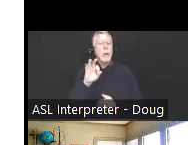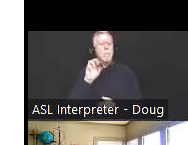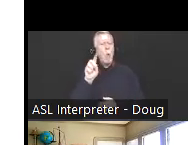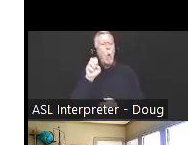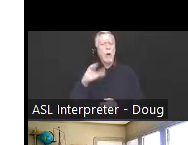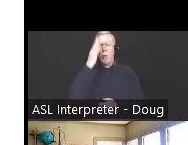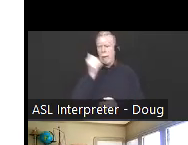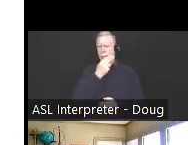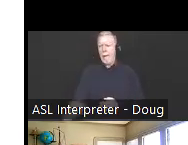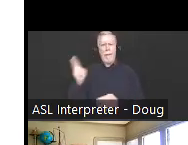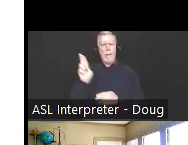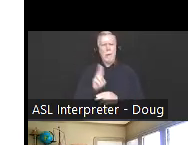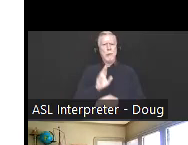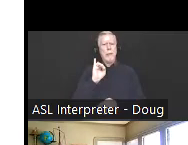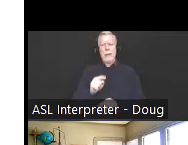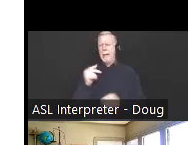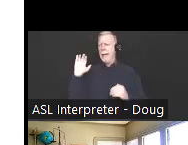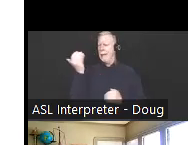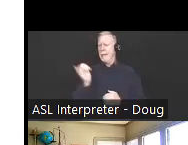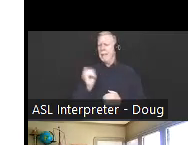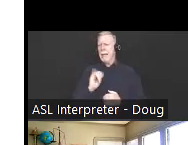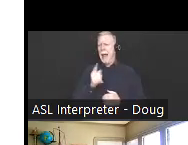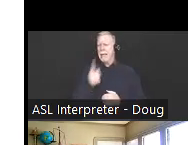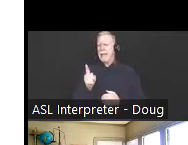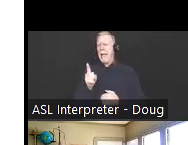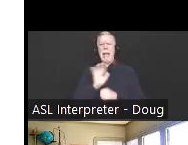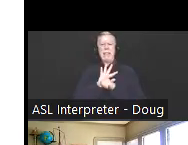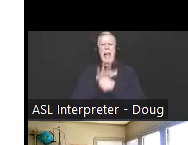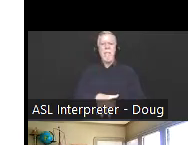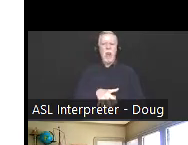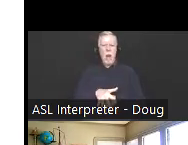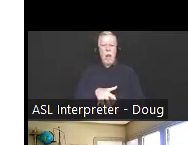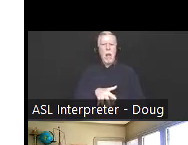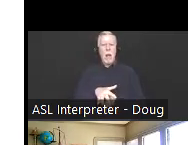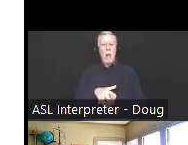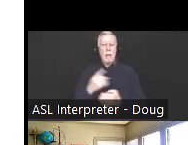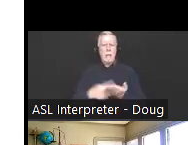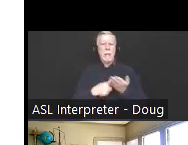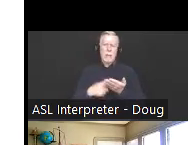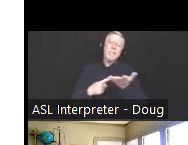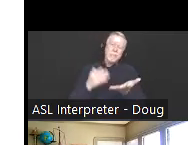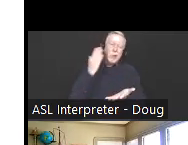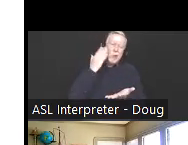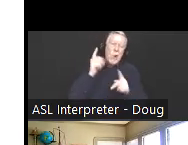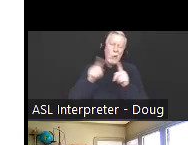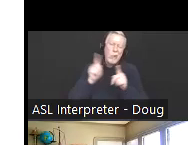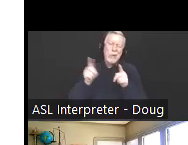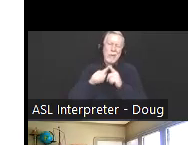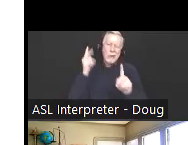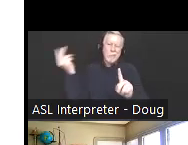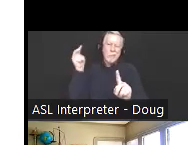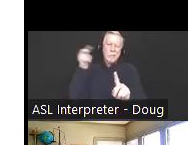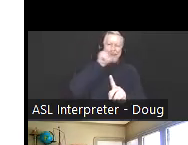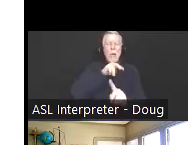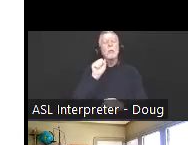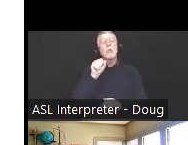seem like they stifle discussion. You know the litany of things as good as I do. So it's just saying, what are people likely